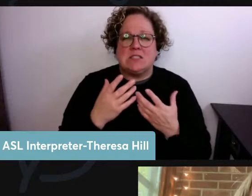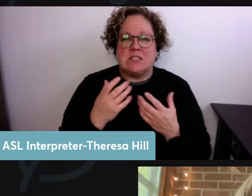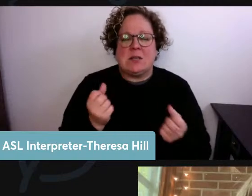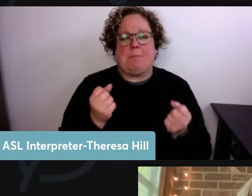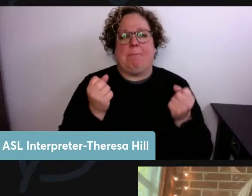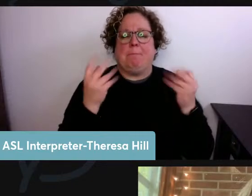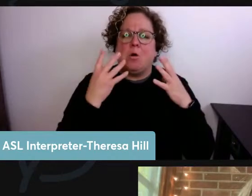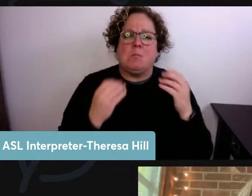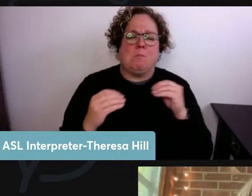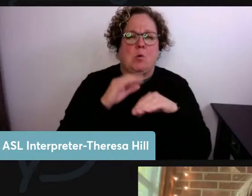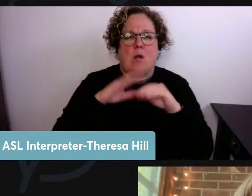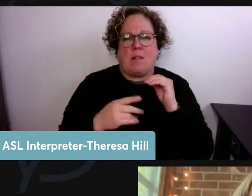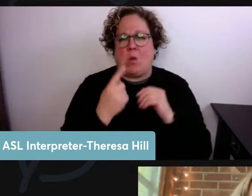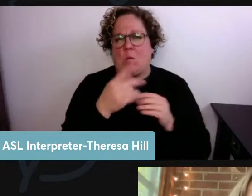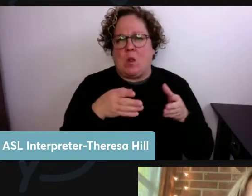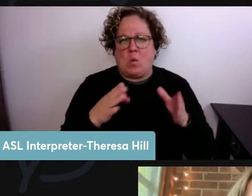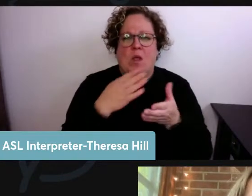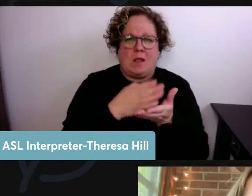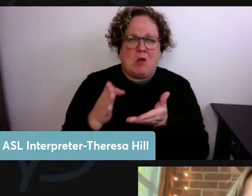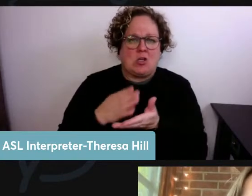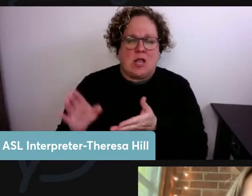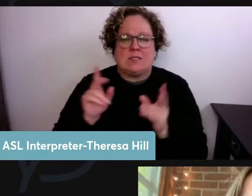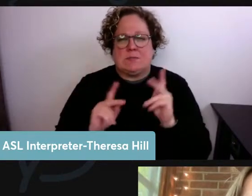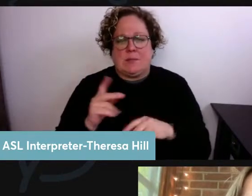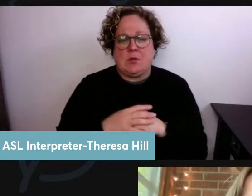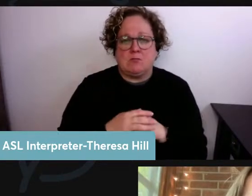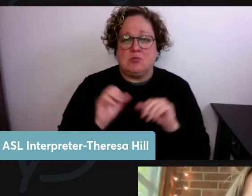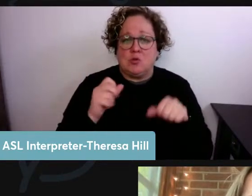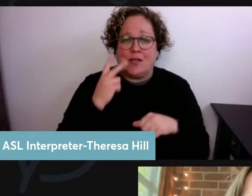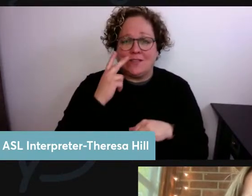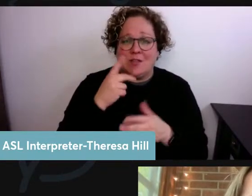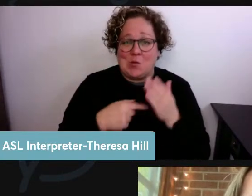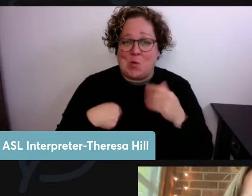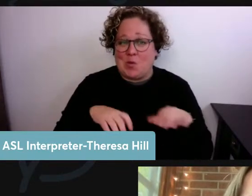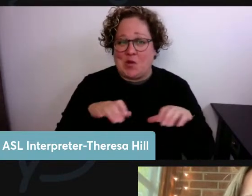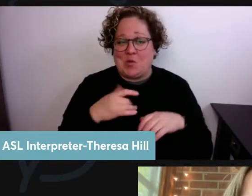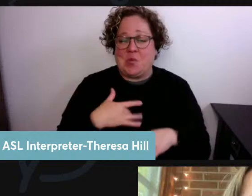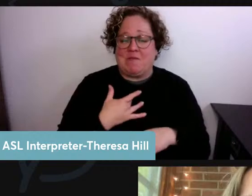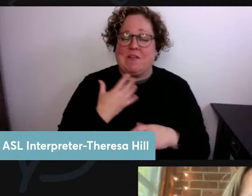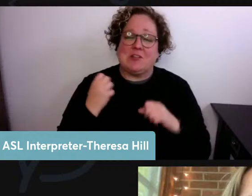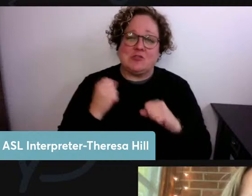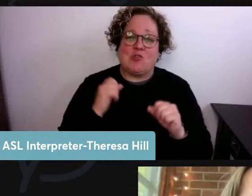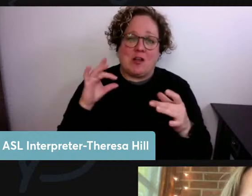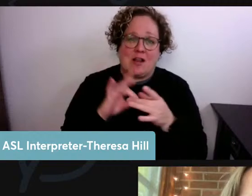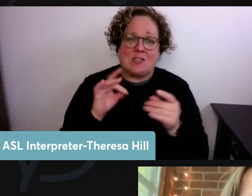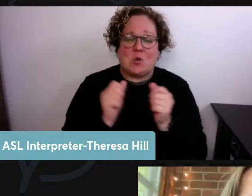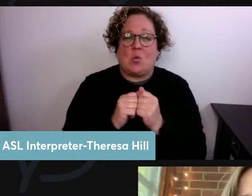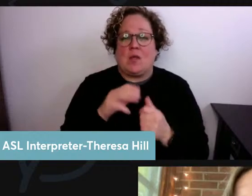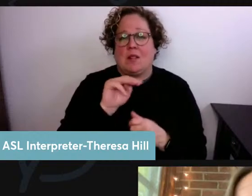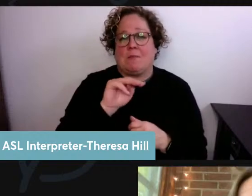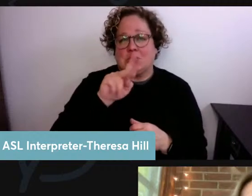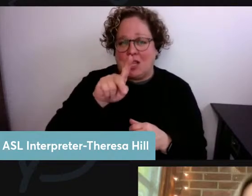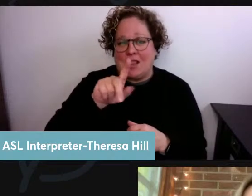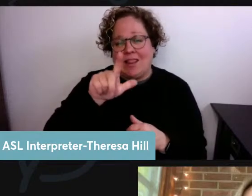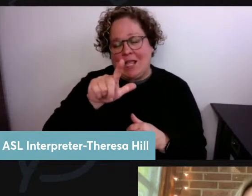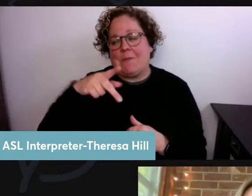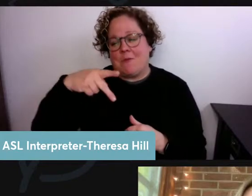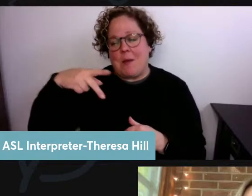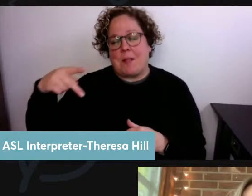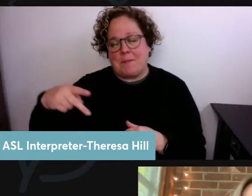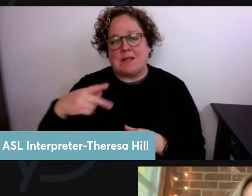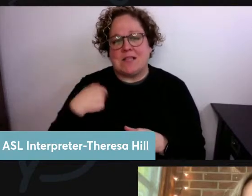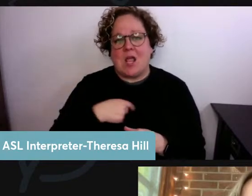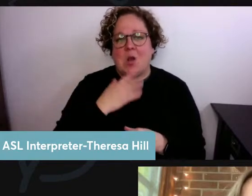people. You can tell by what we do that we'd feel a strong connection with Michigan League for Public Policy and that we'd likely work